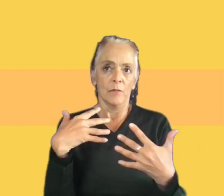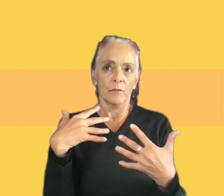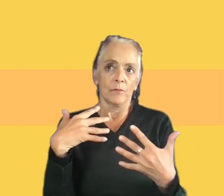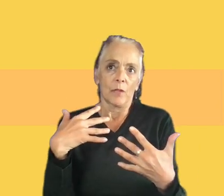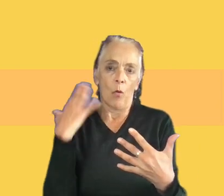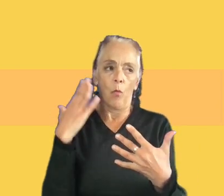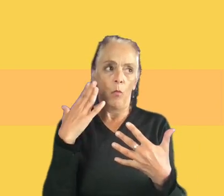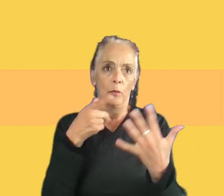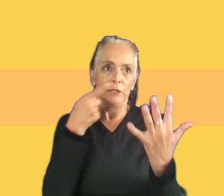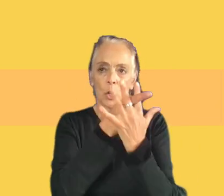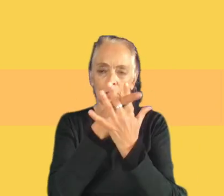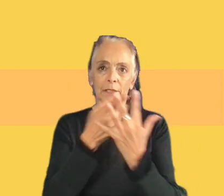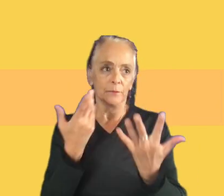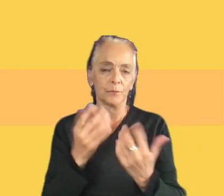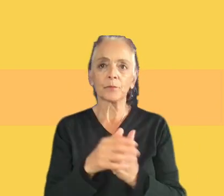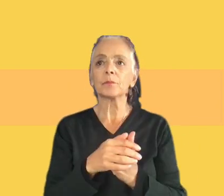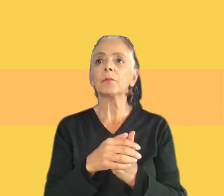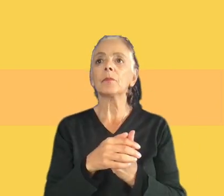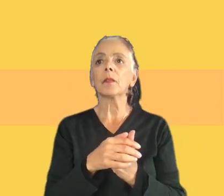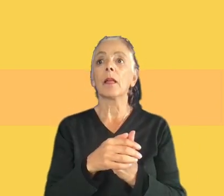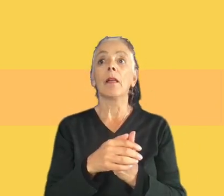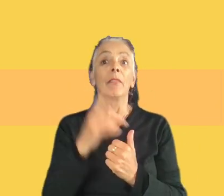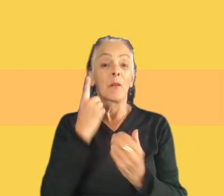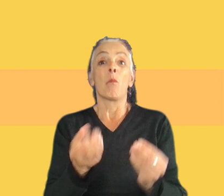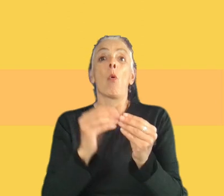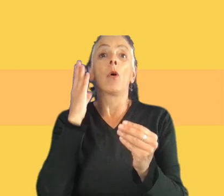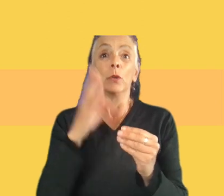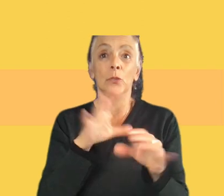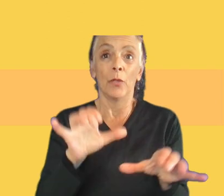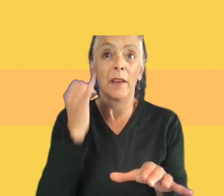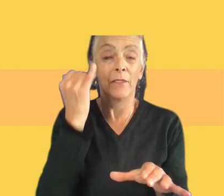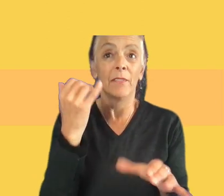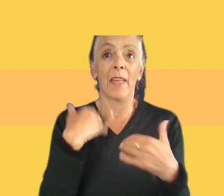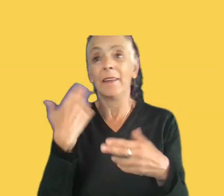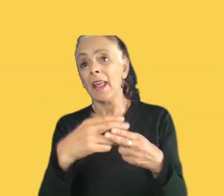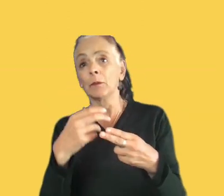their faith if they had names or skin complexions that would allow them to do so.